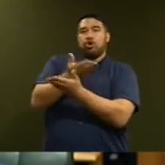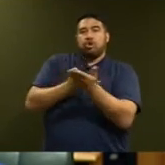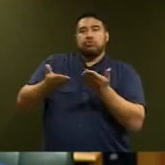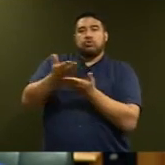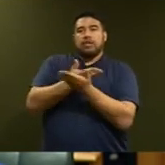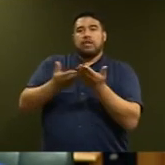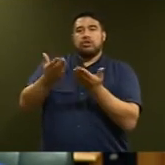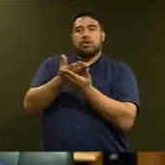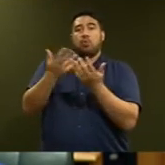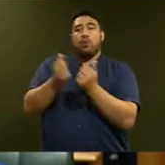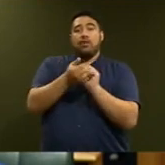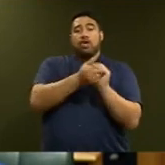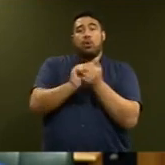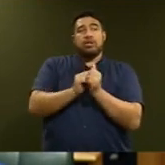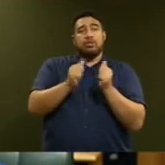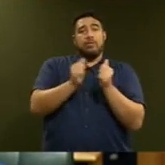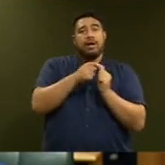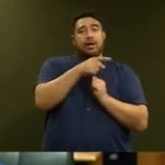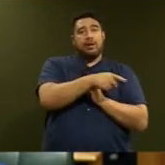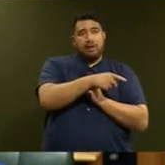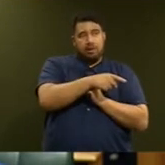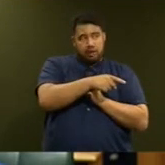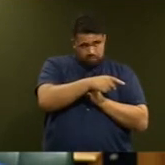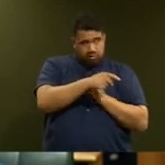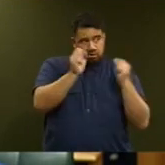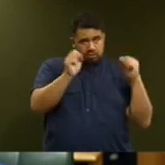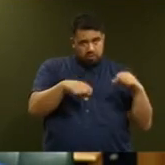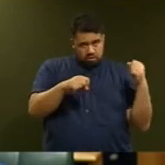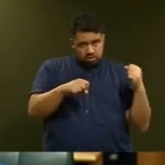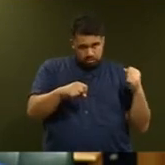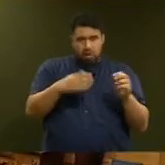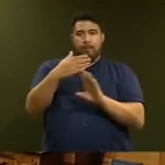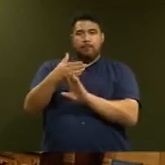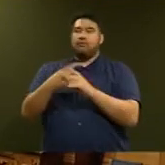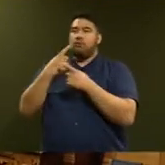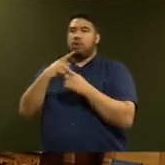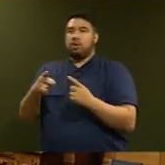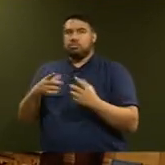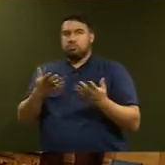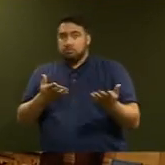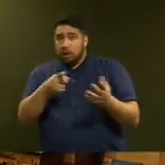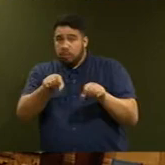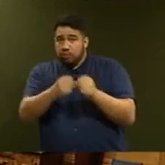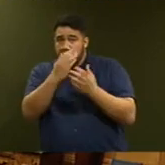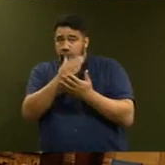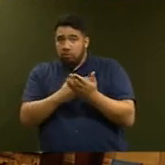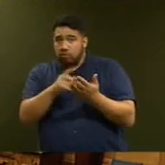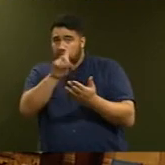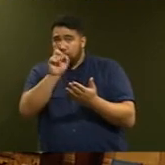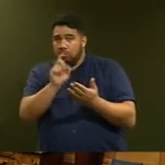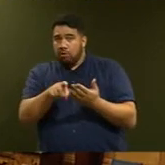any coalition or support agreements entered into between political parties? No.